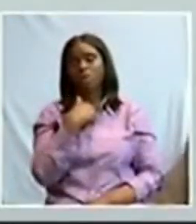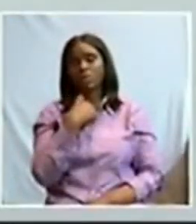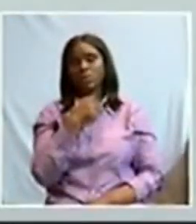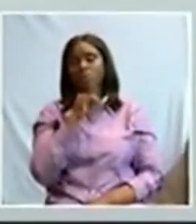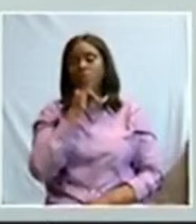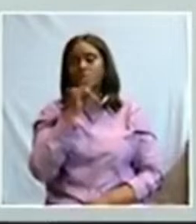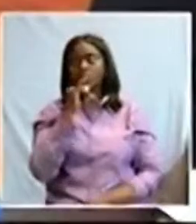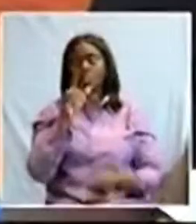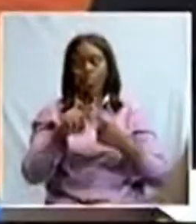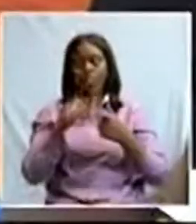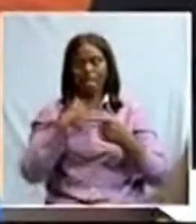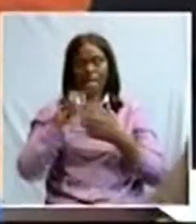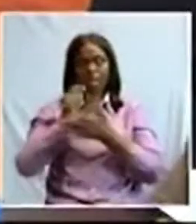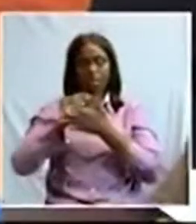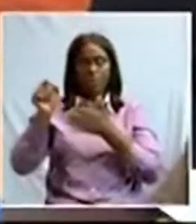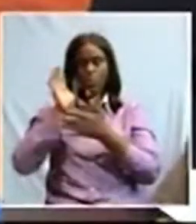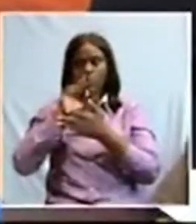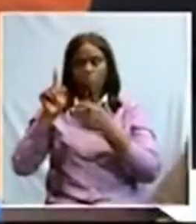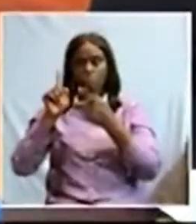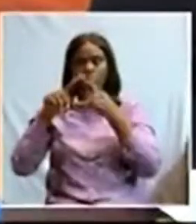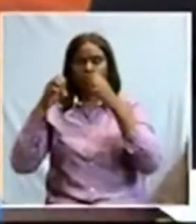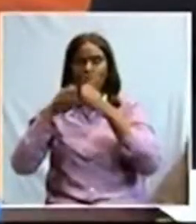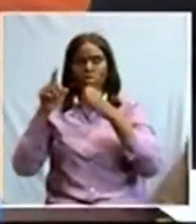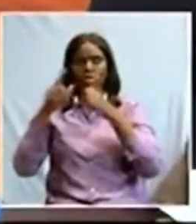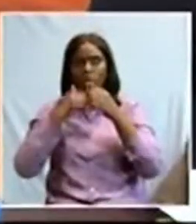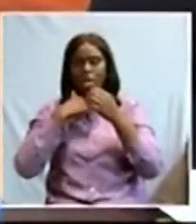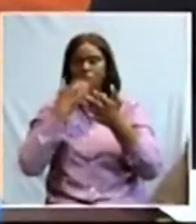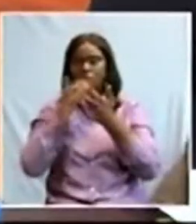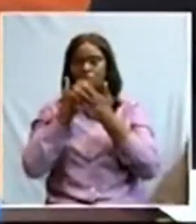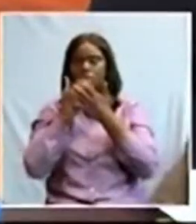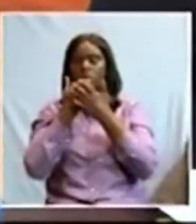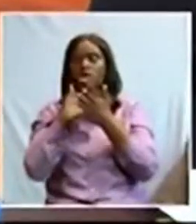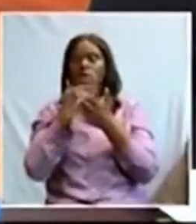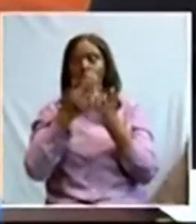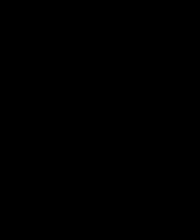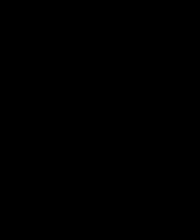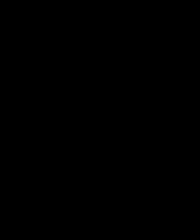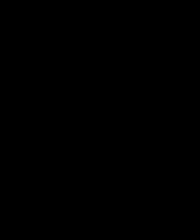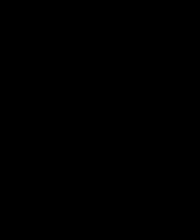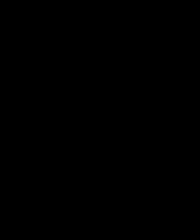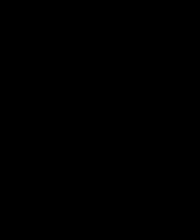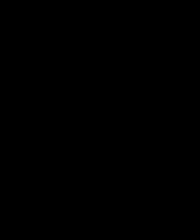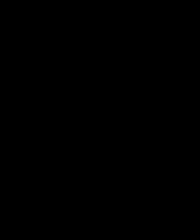Not yet, but we've written to the bank. Do you have the evidence? Yes, to show that you